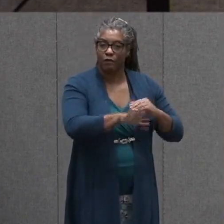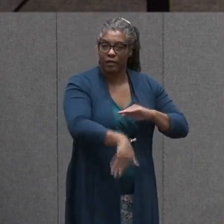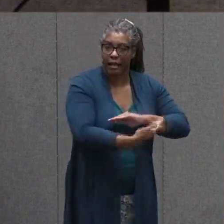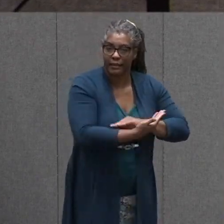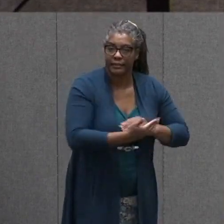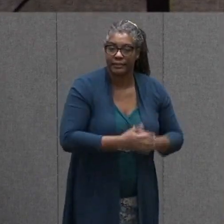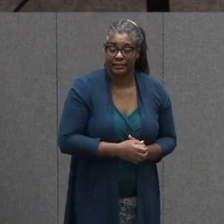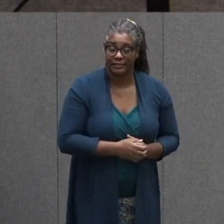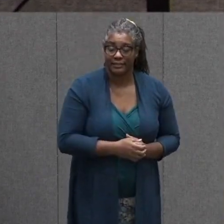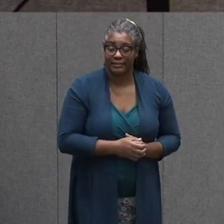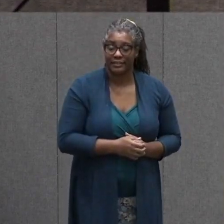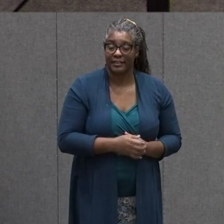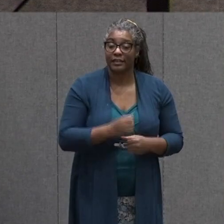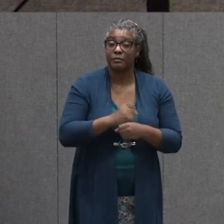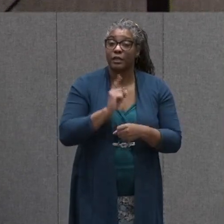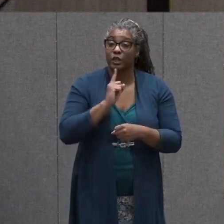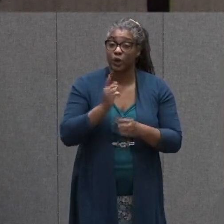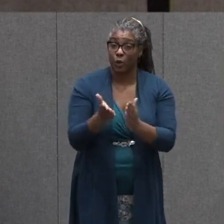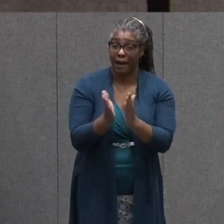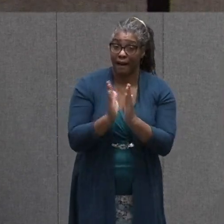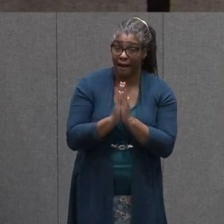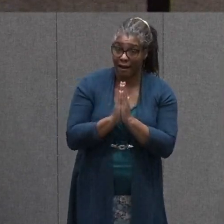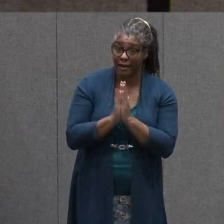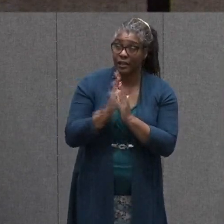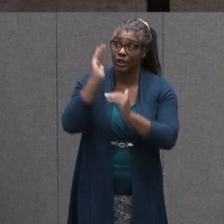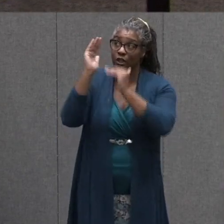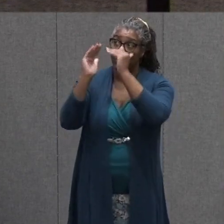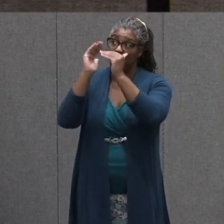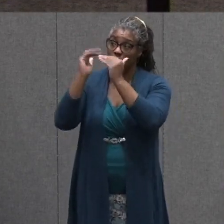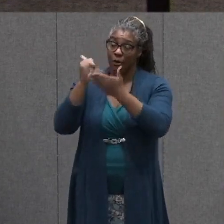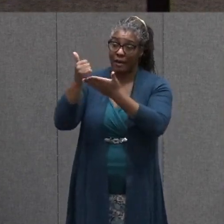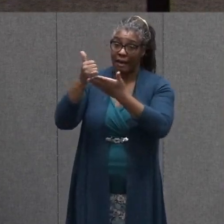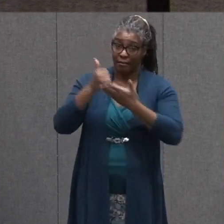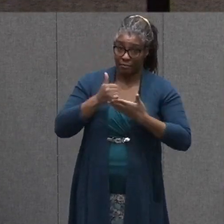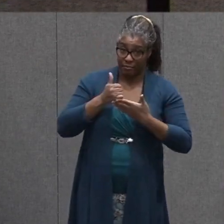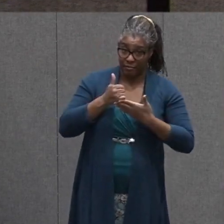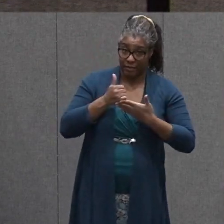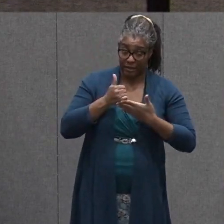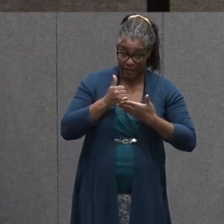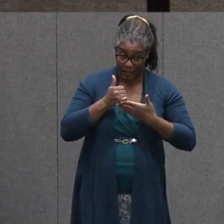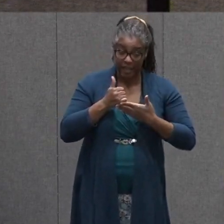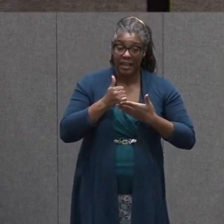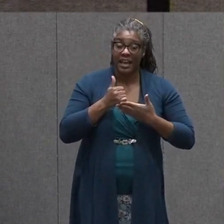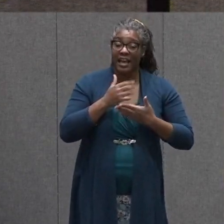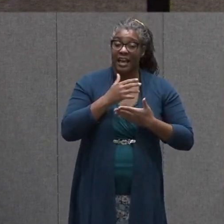with the wind, but the tiny seed does not go as high as the others.